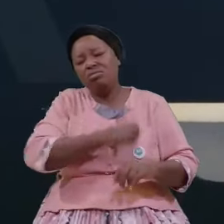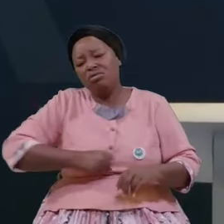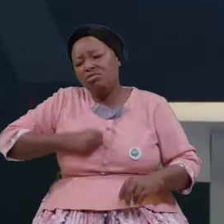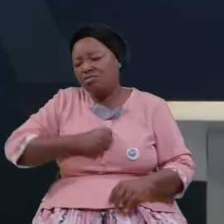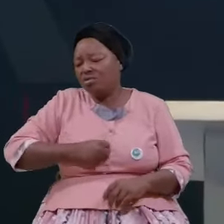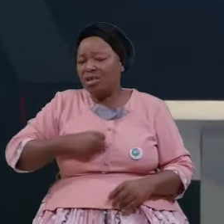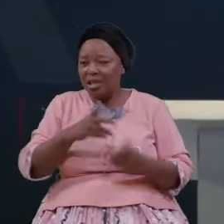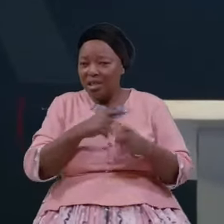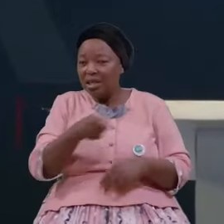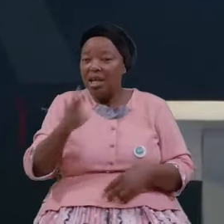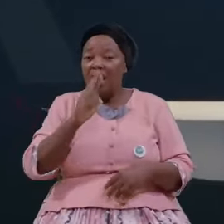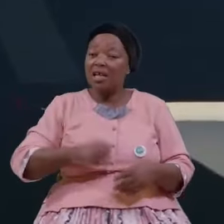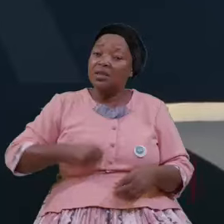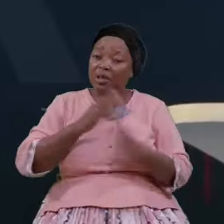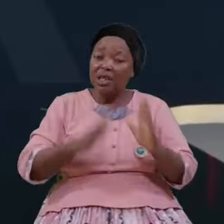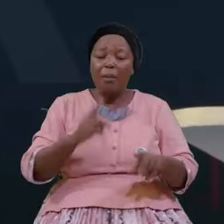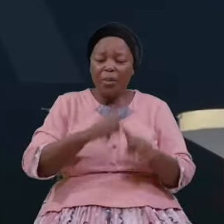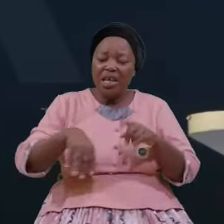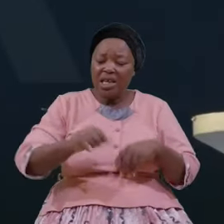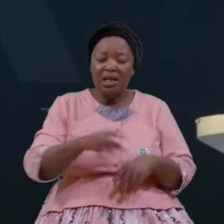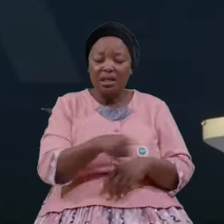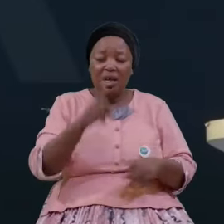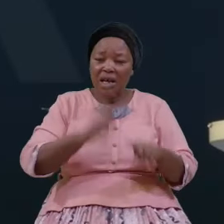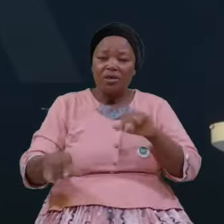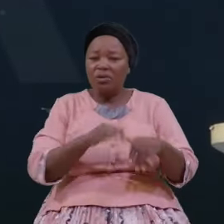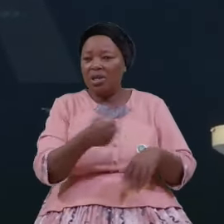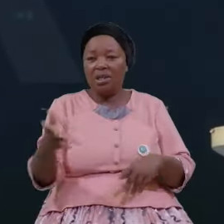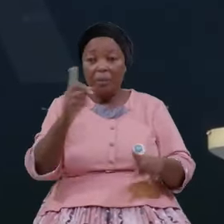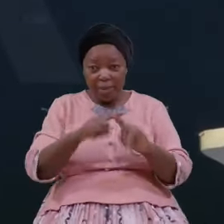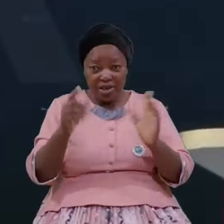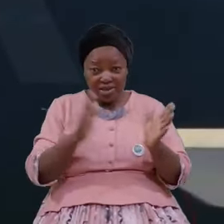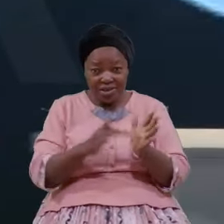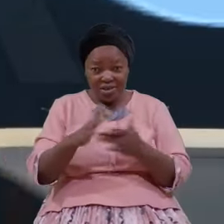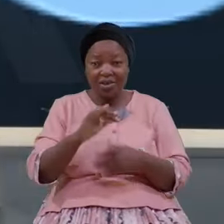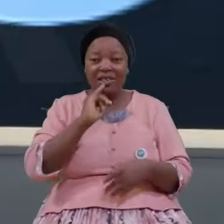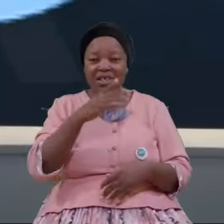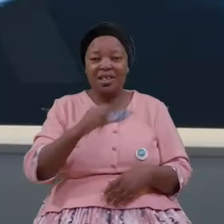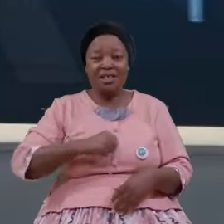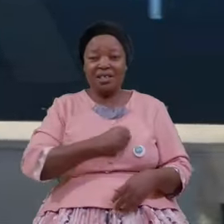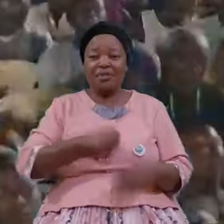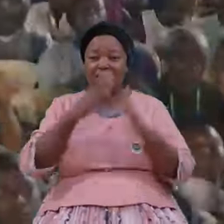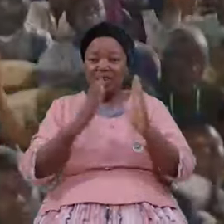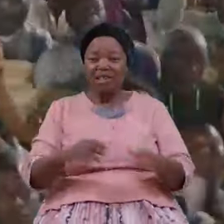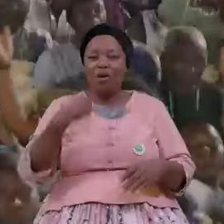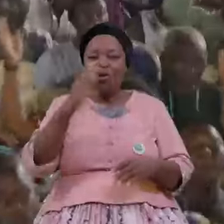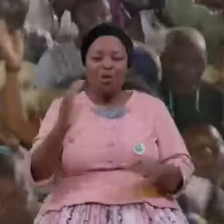do anything. But Jesus is the sympathizer who will take your problem away.